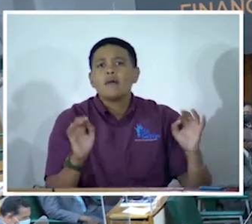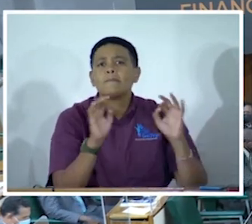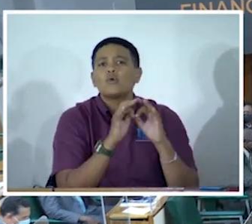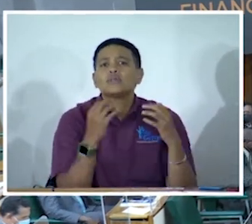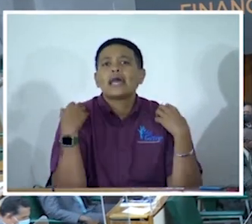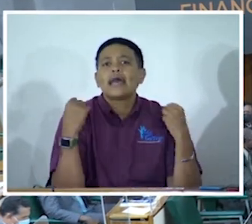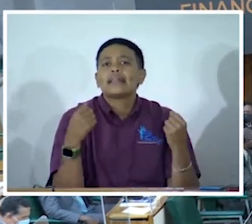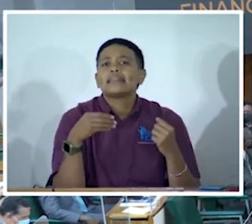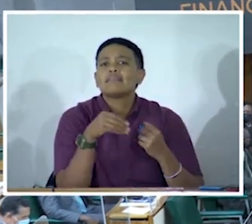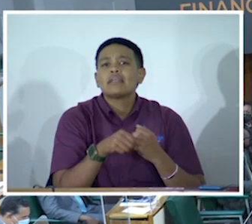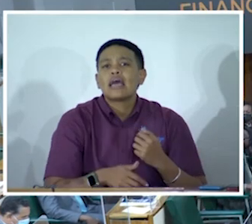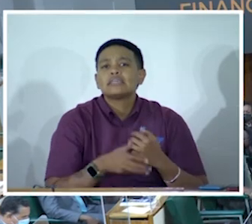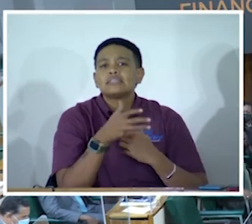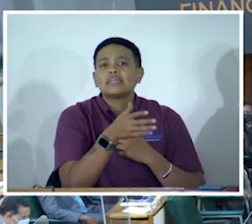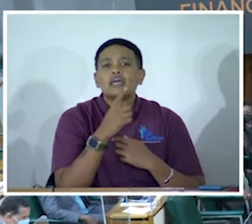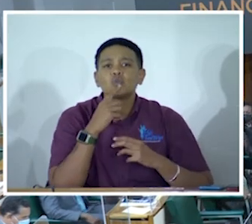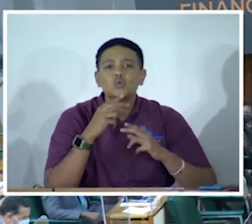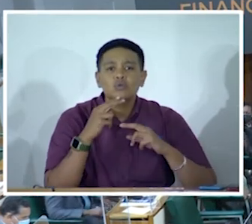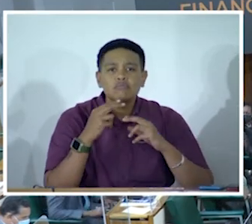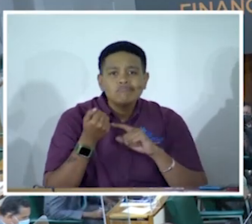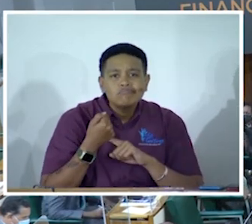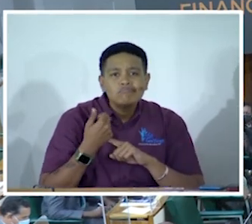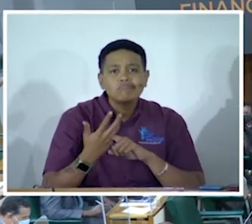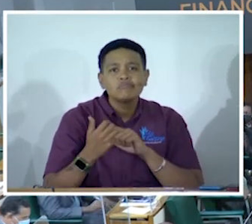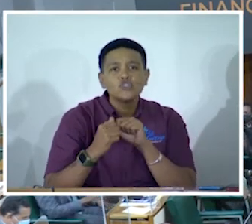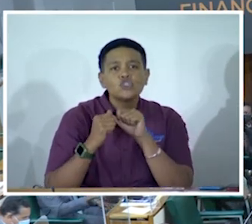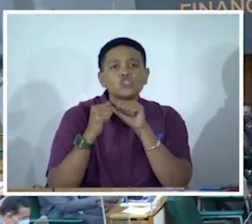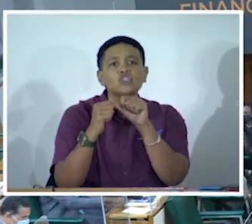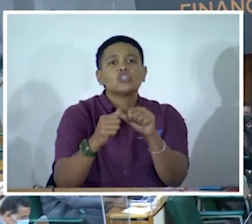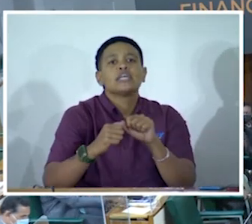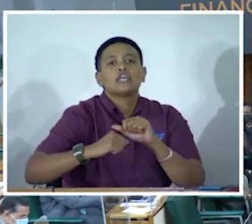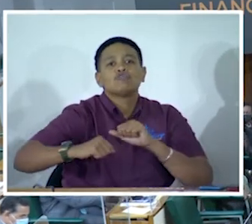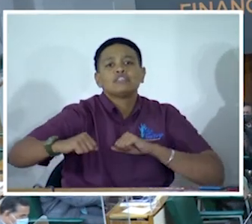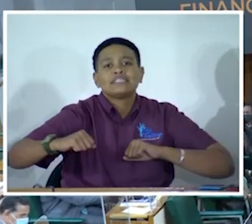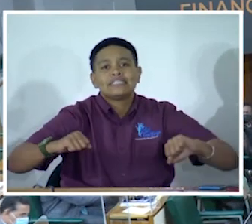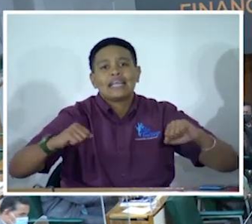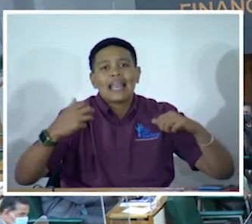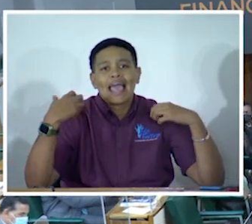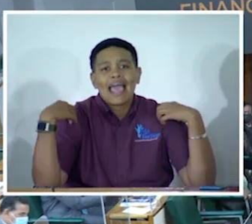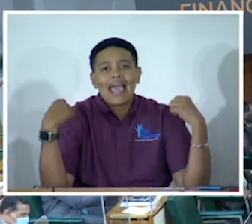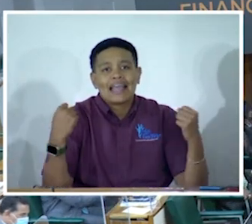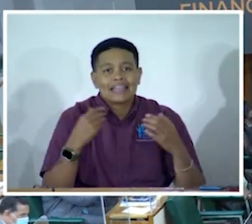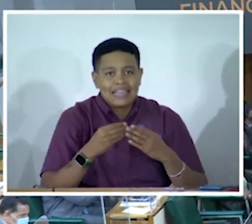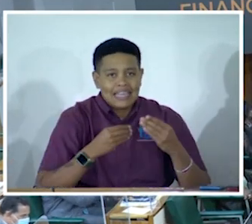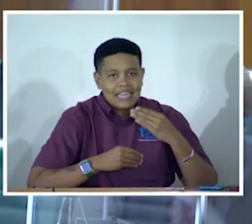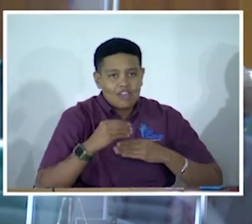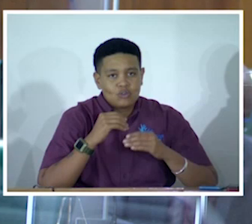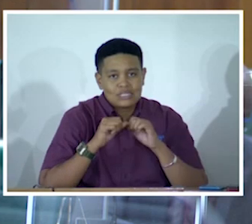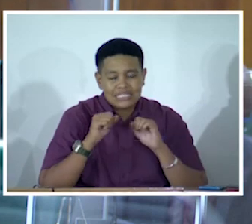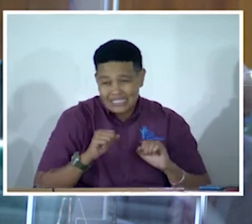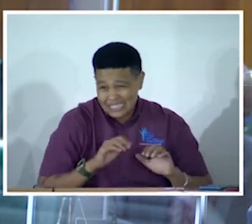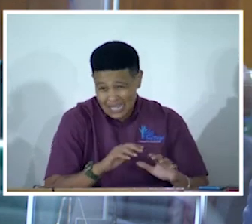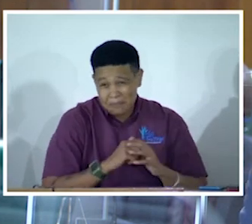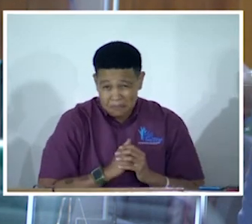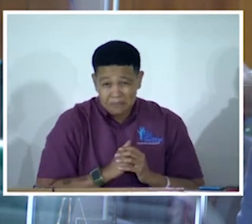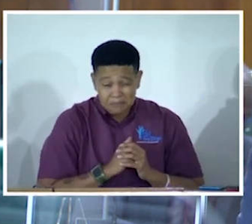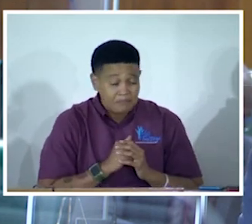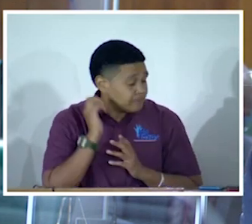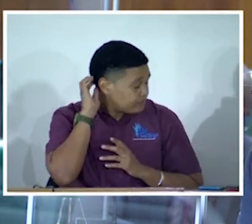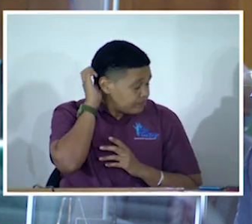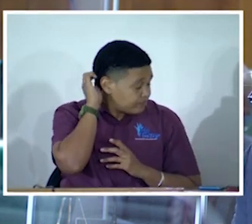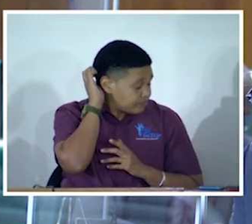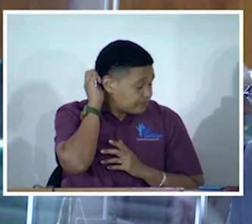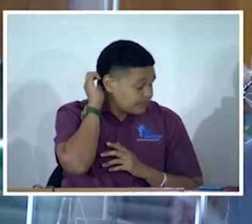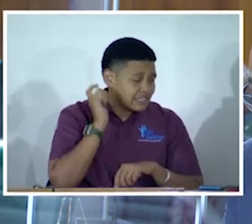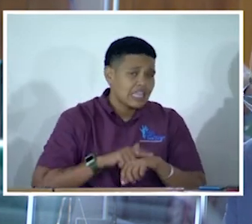health financing is to building, sustaining a resilient health ecosystem. It is time